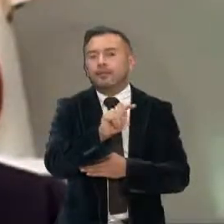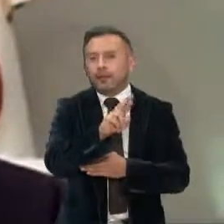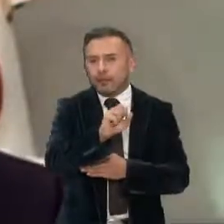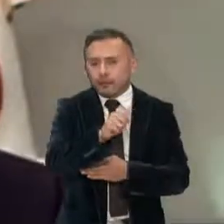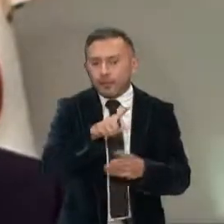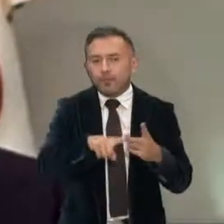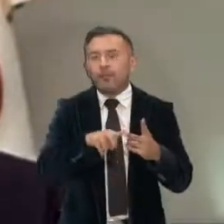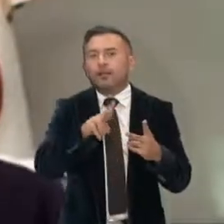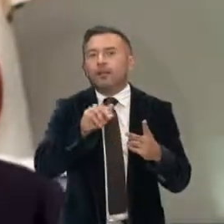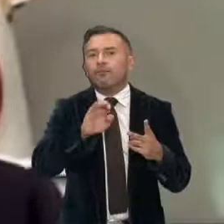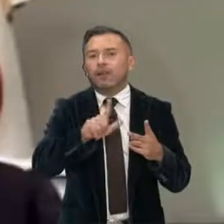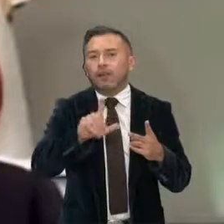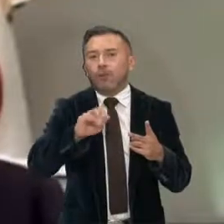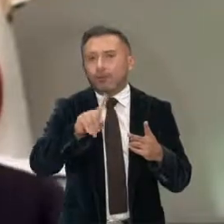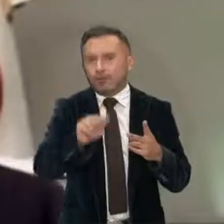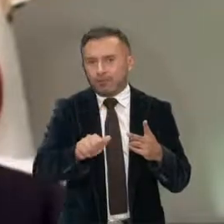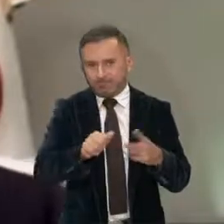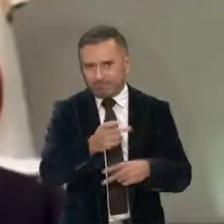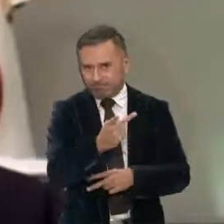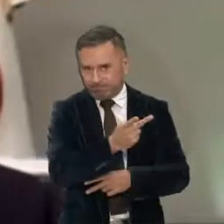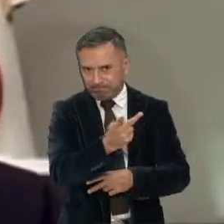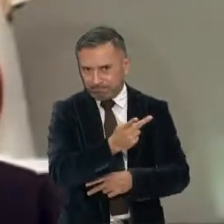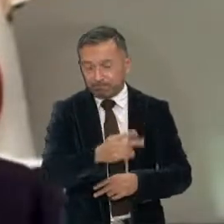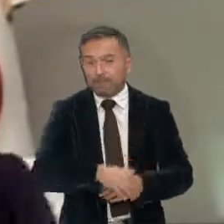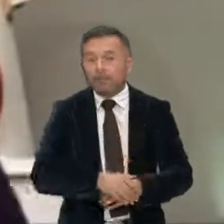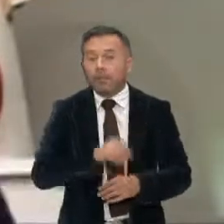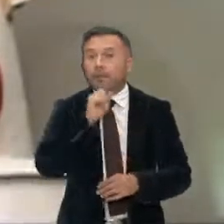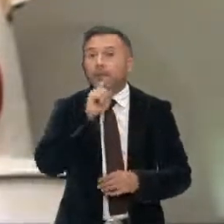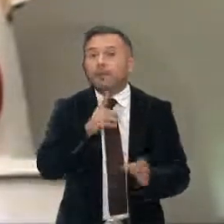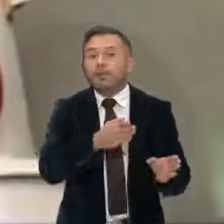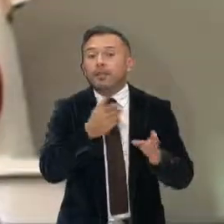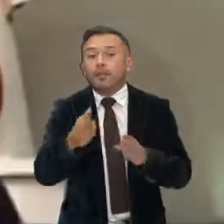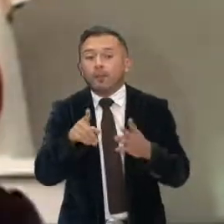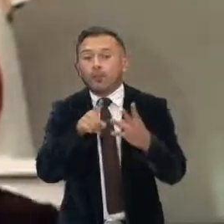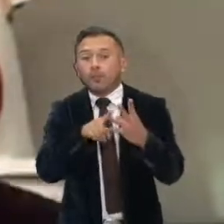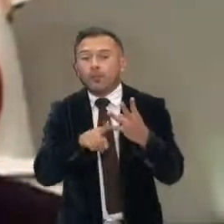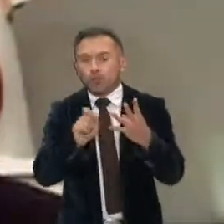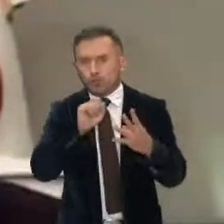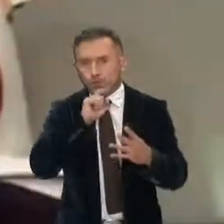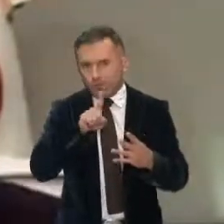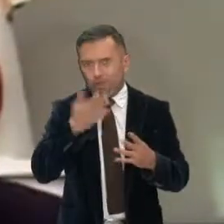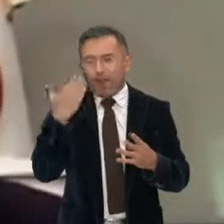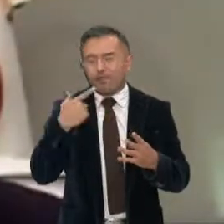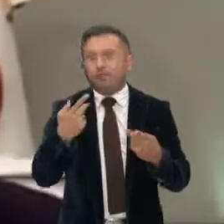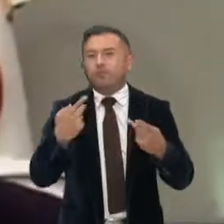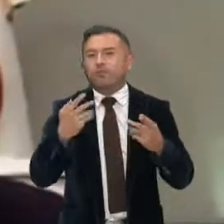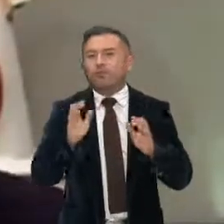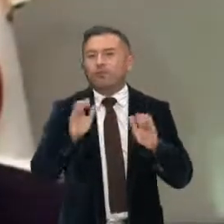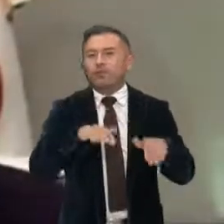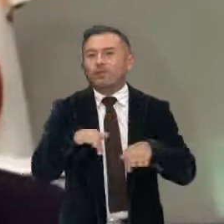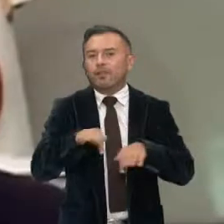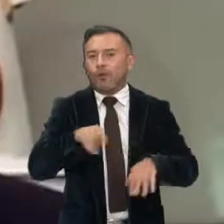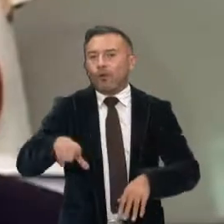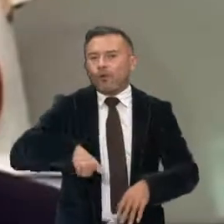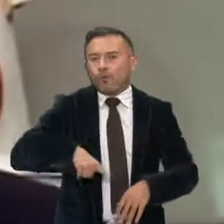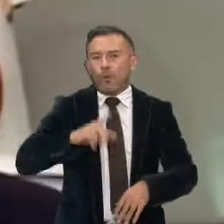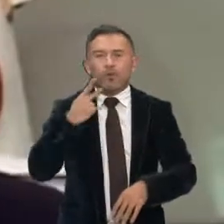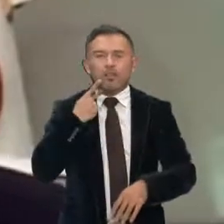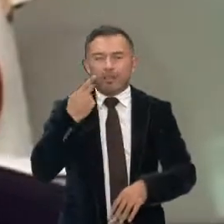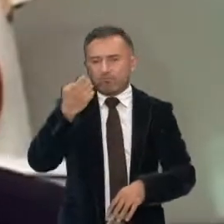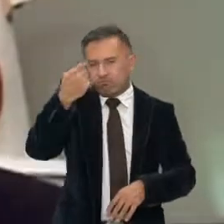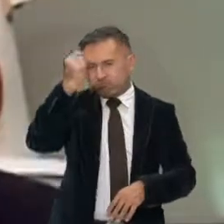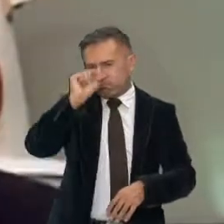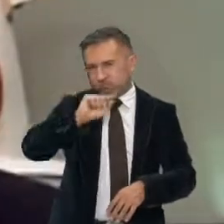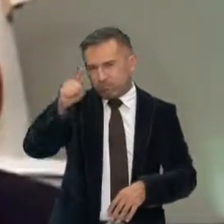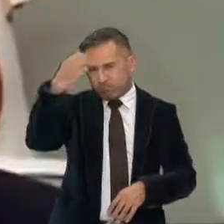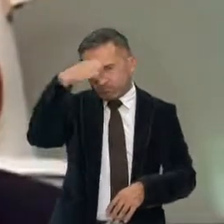paramount for these topics. We have Maria Teresa Segada and Rafael Loaiza. We also have people